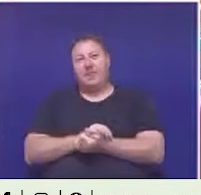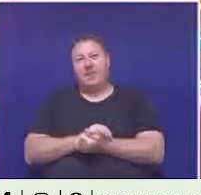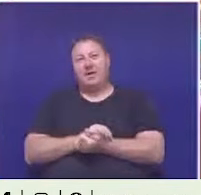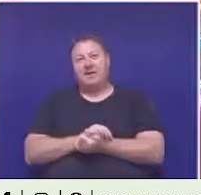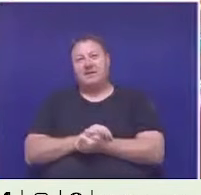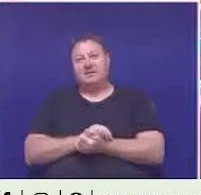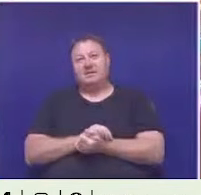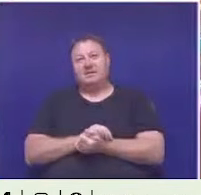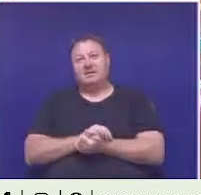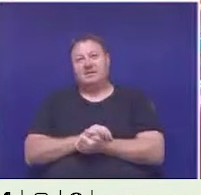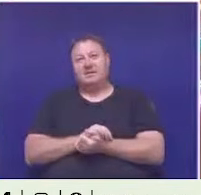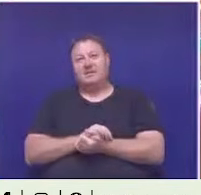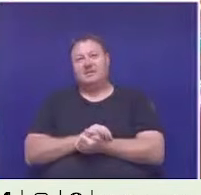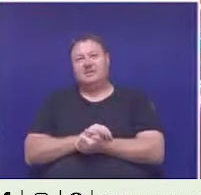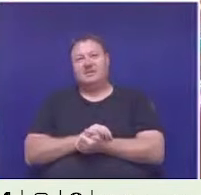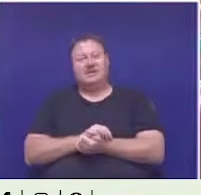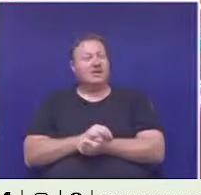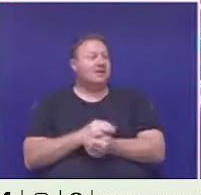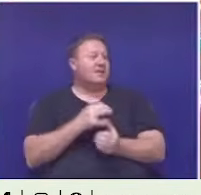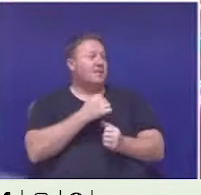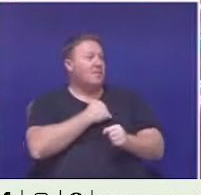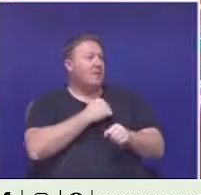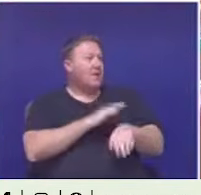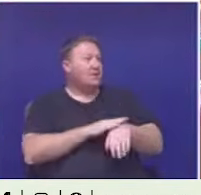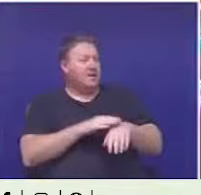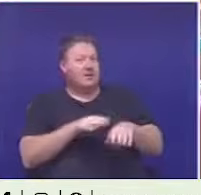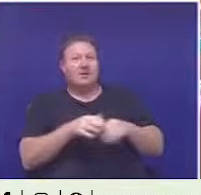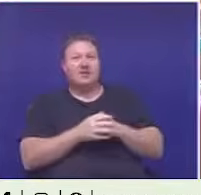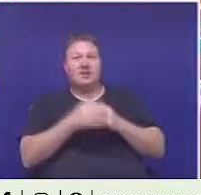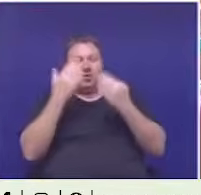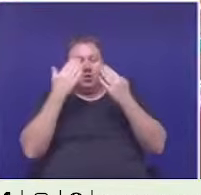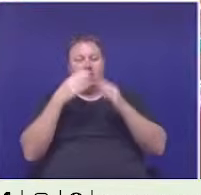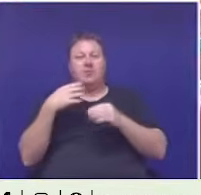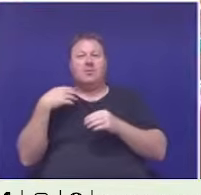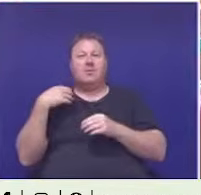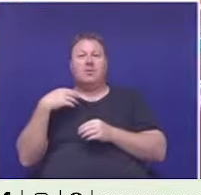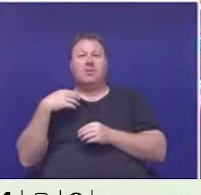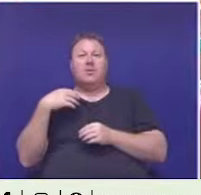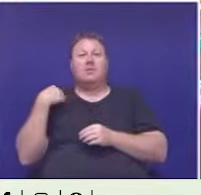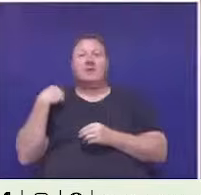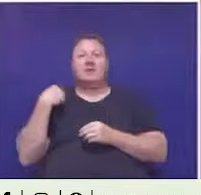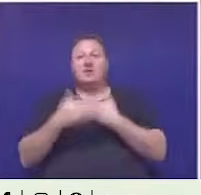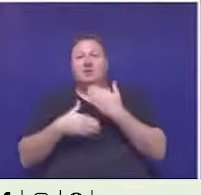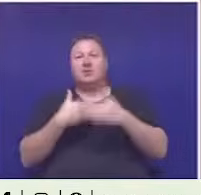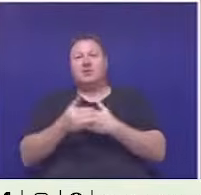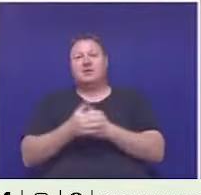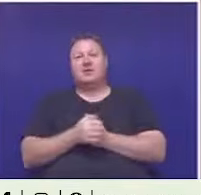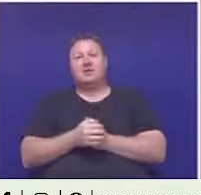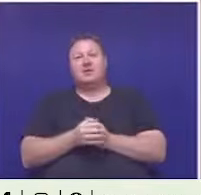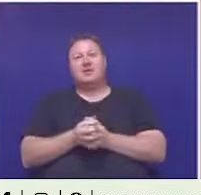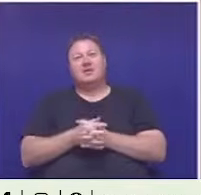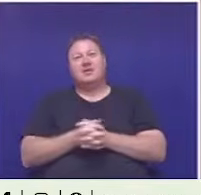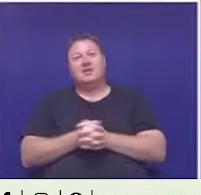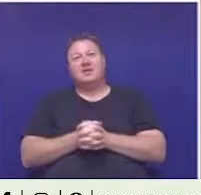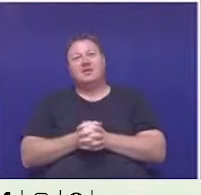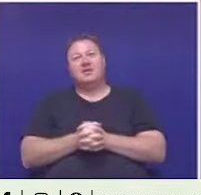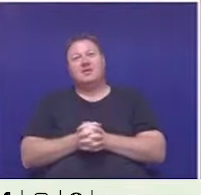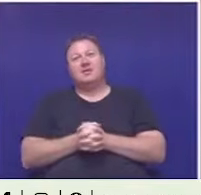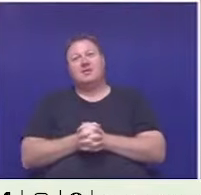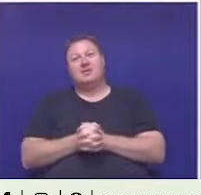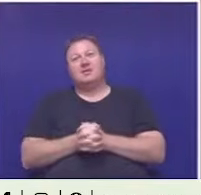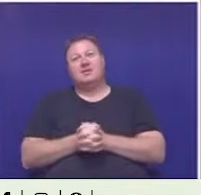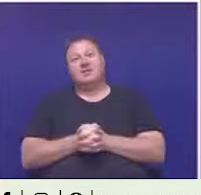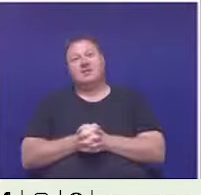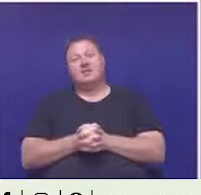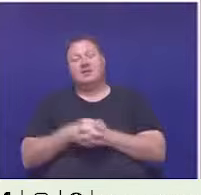Hey, my time. Sorry about that, Honorable Minister. You may proceed. And